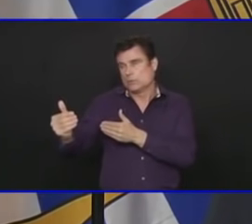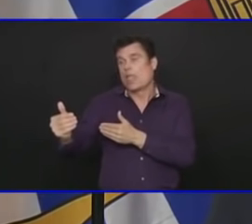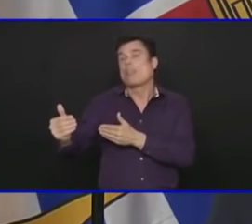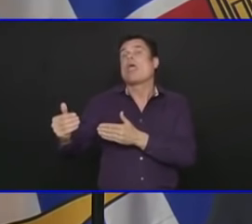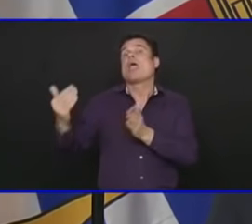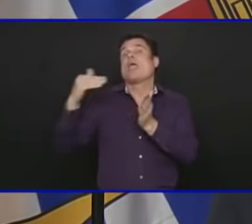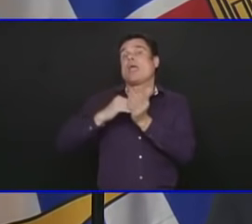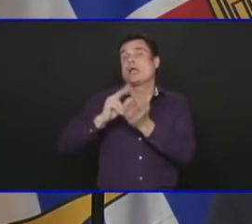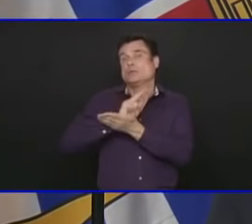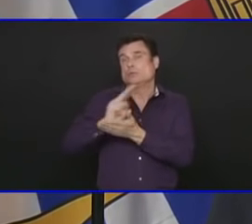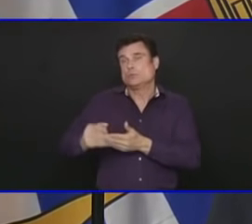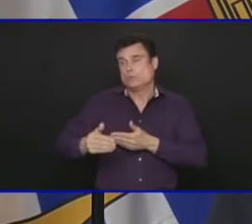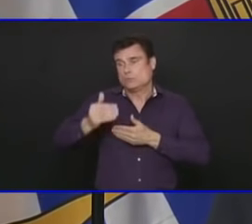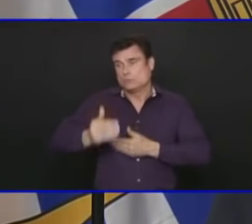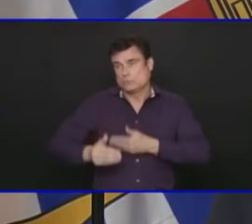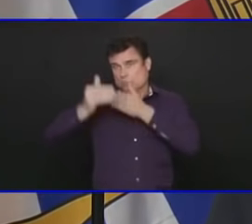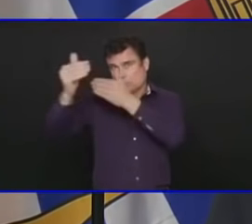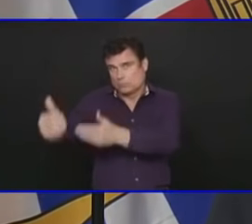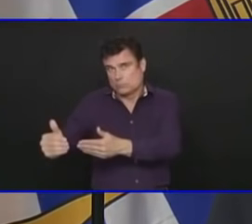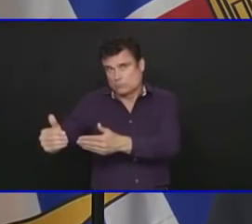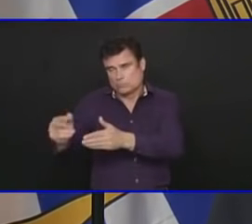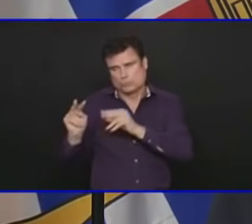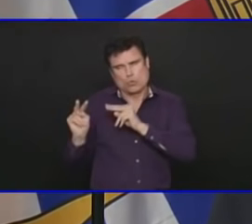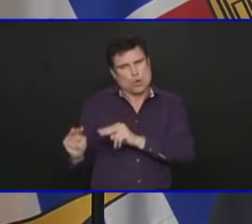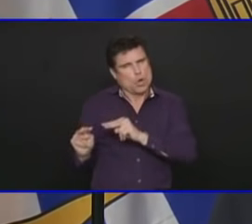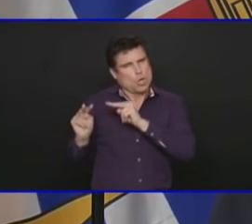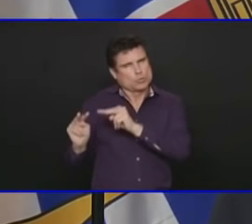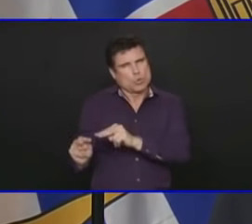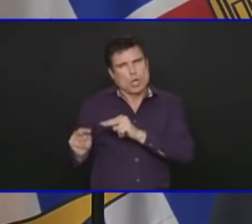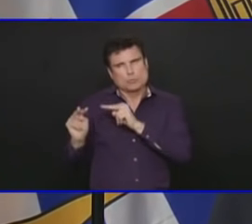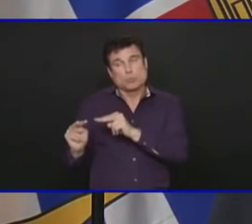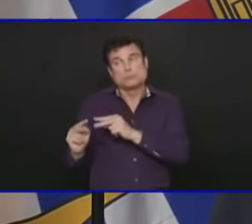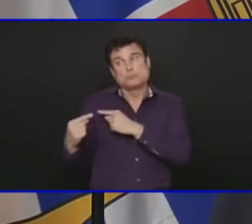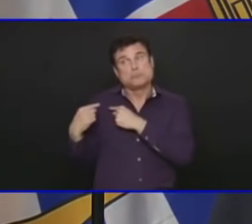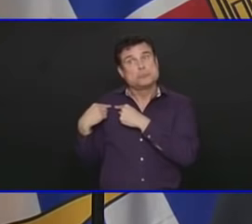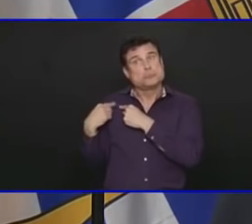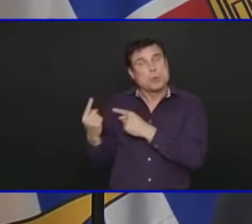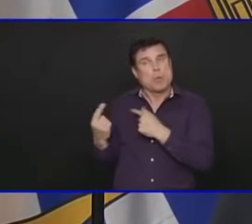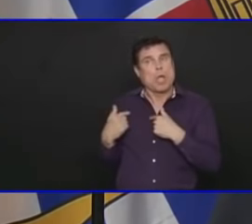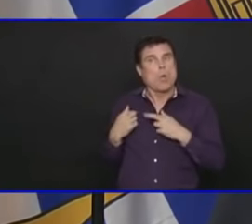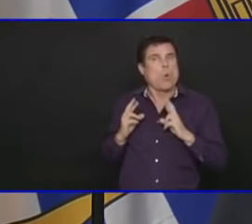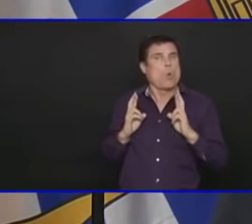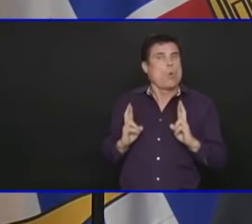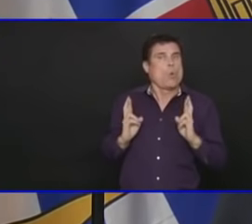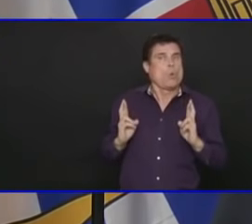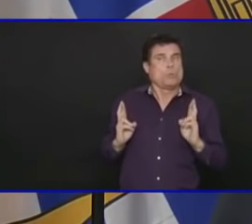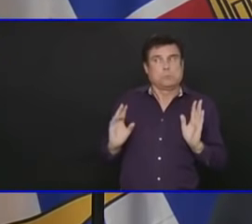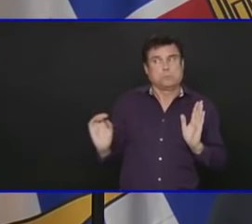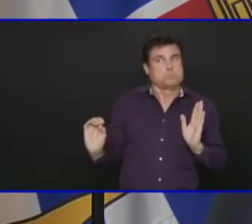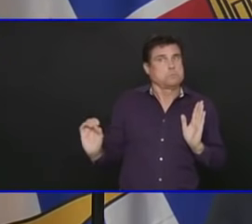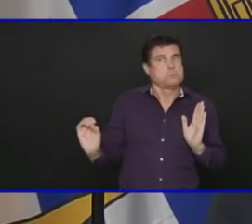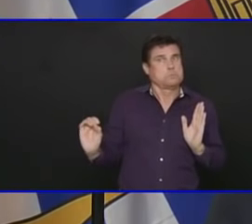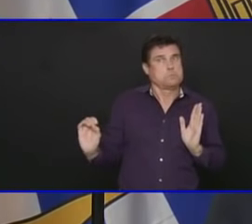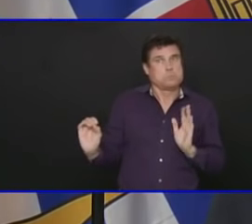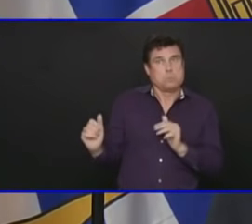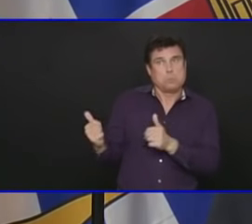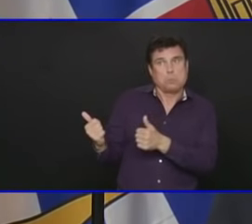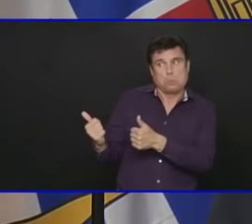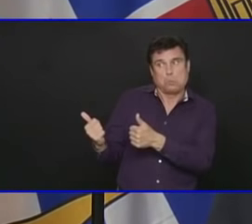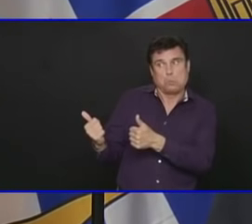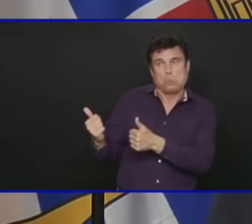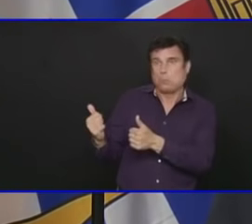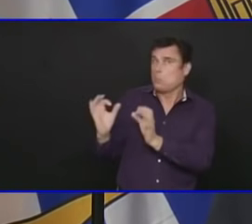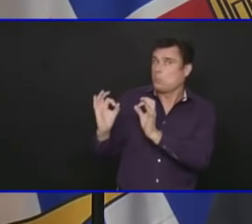part that I mentioned was that the residents in Lynn Valley, 32 of them who have recovered fully